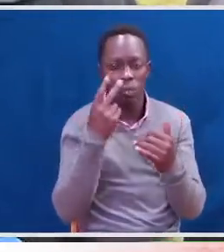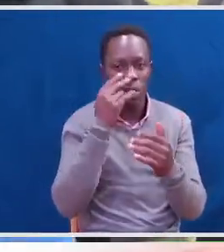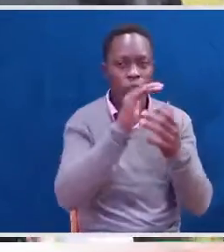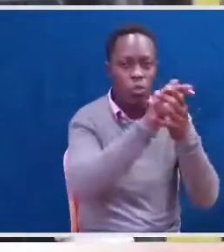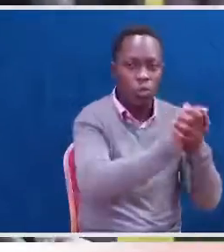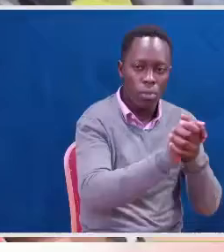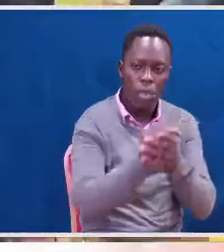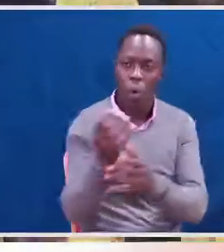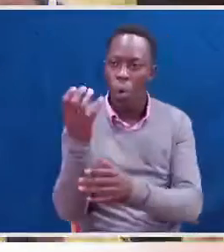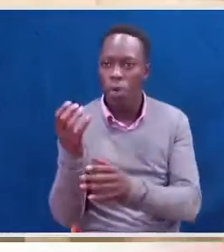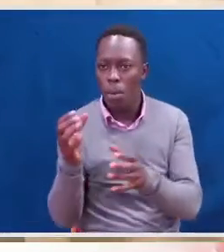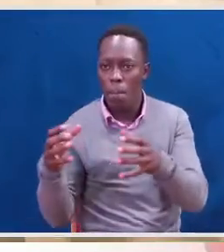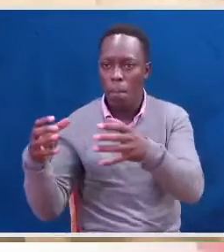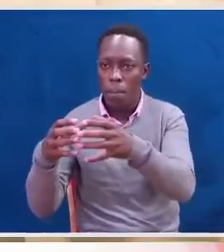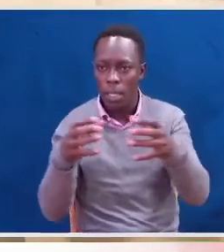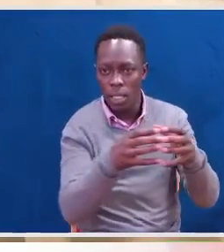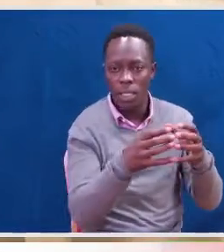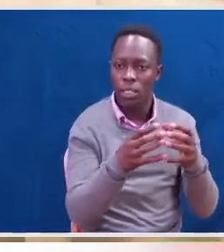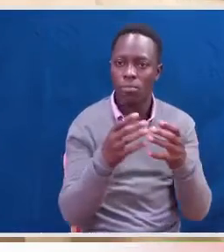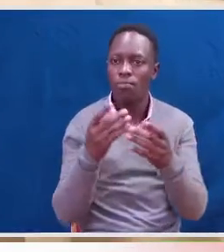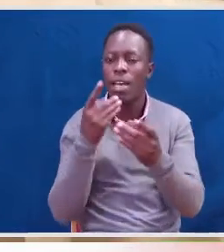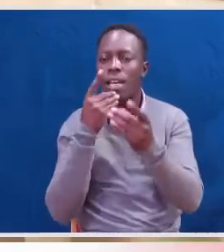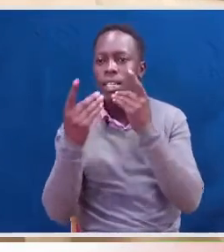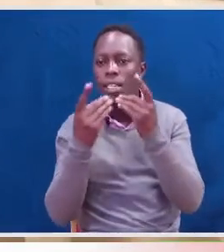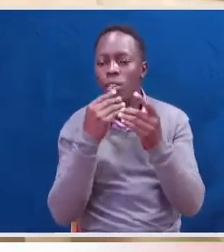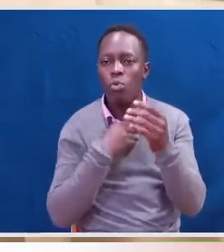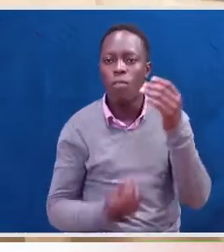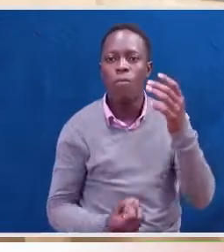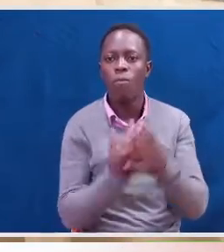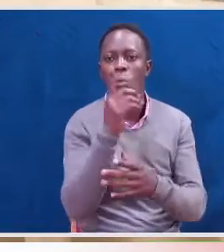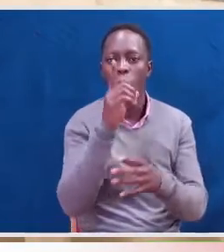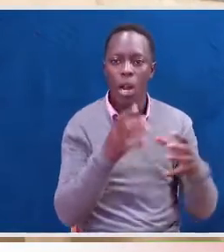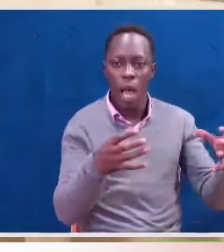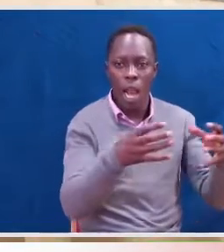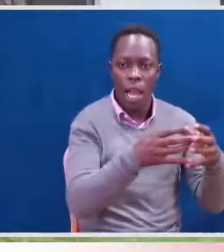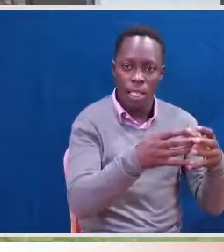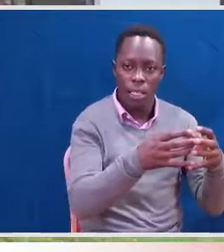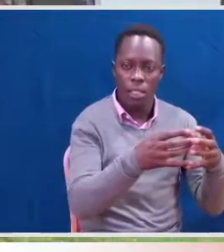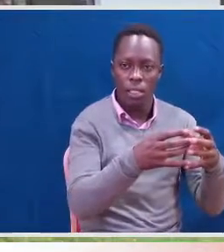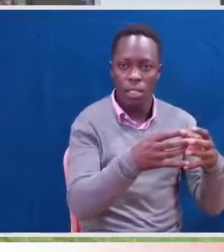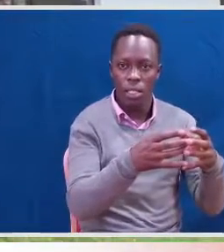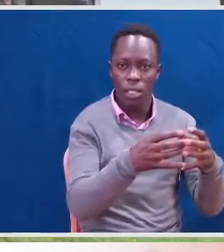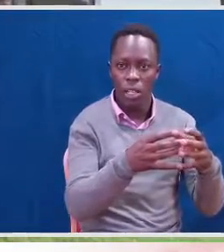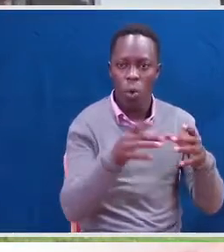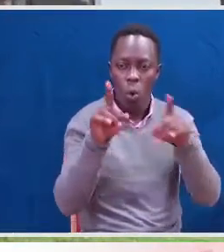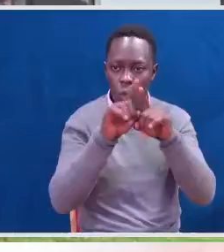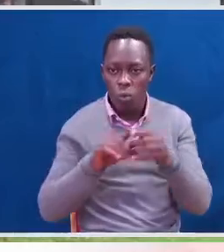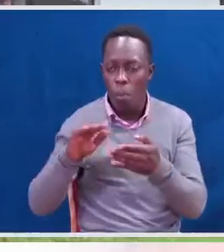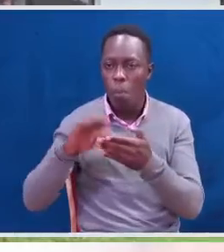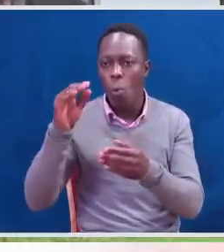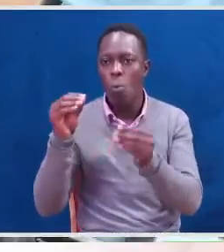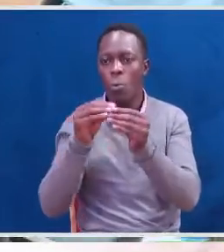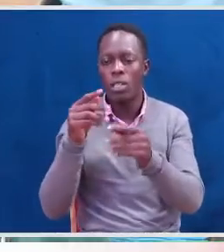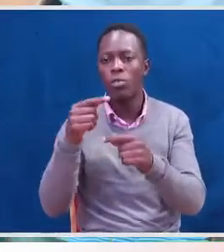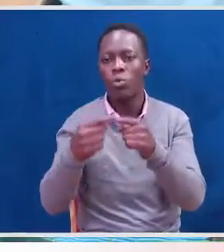and ODM parties already in talks to form an alliance, with the task force already in place and more meetings held over